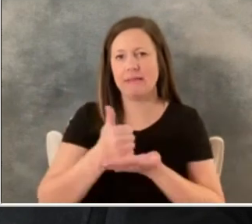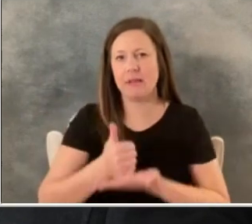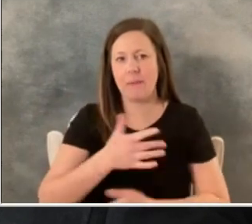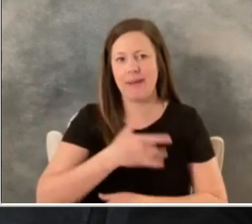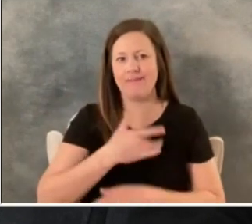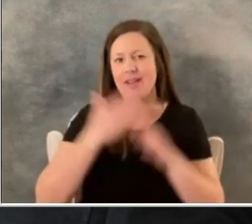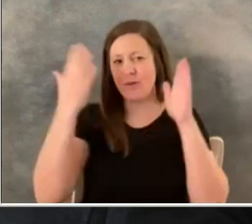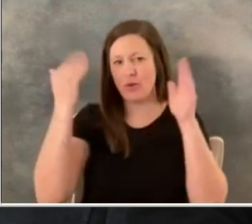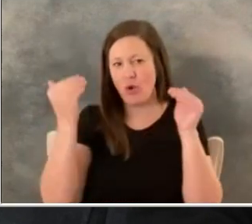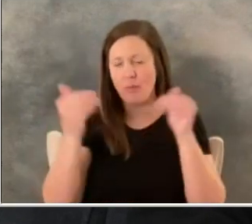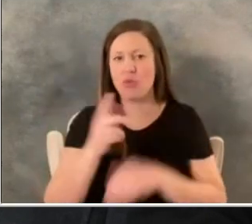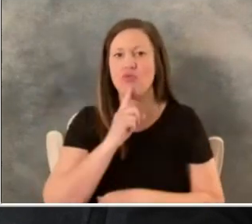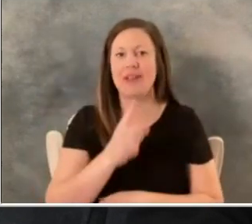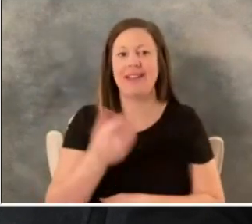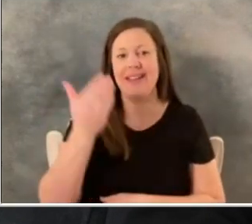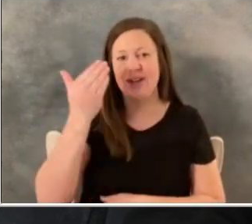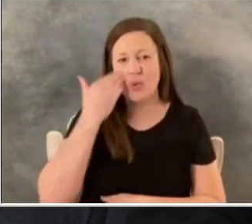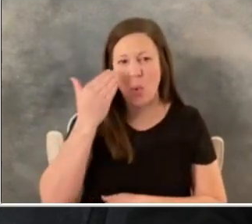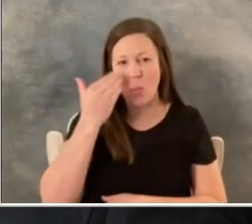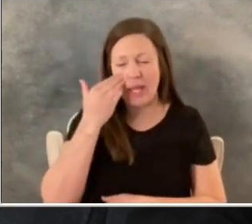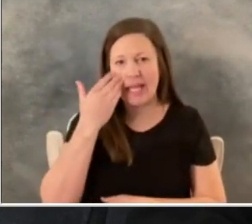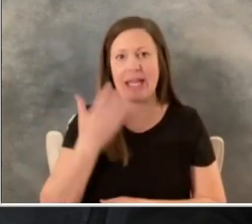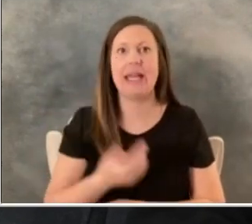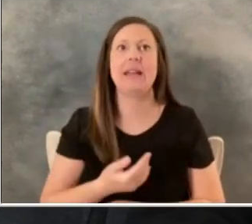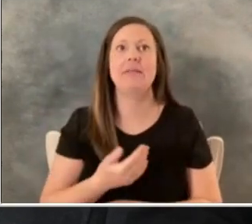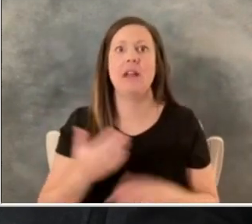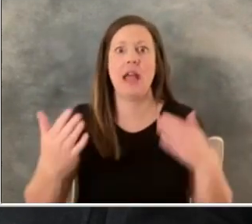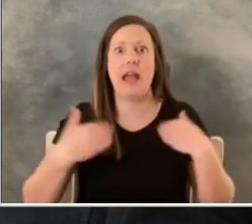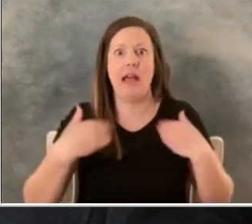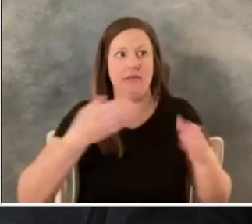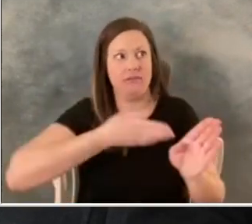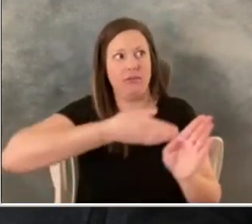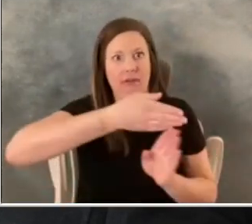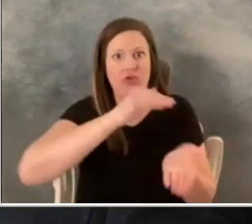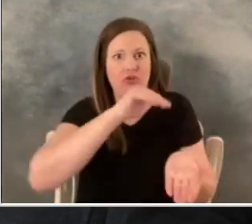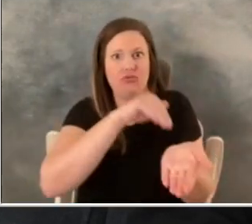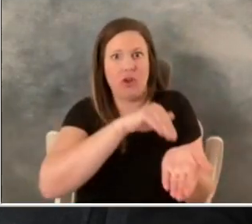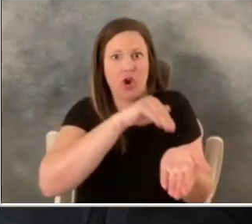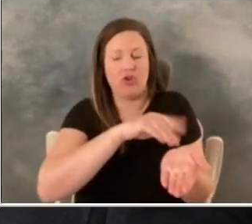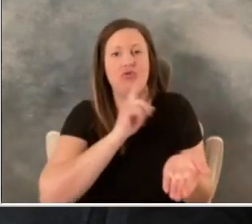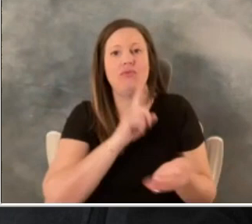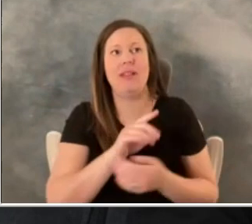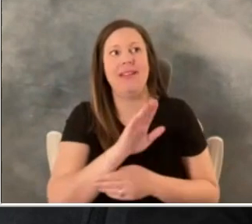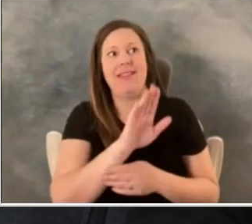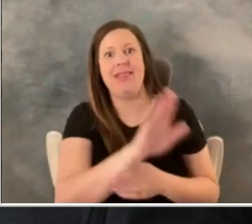knowing these professional doctors, the knowledge that they have.